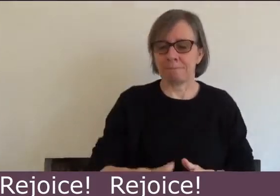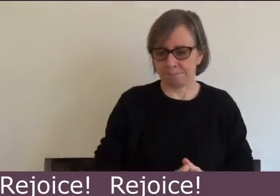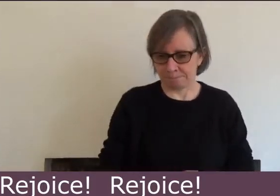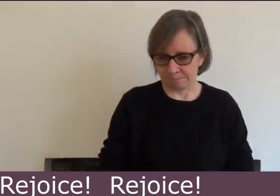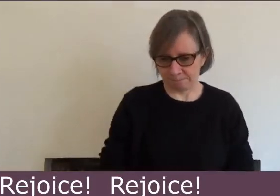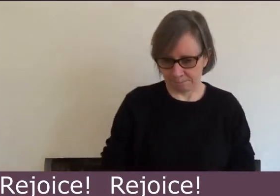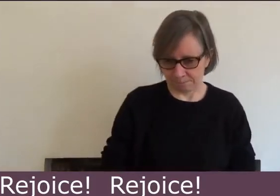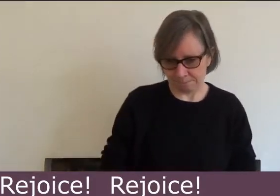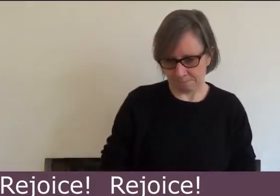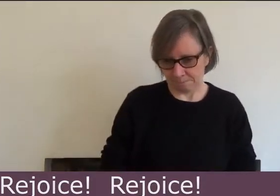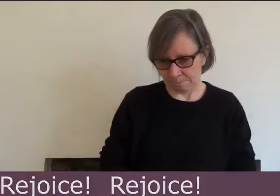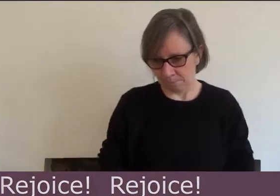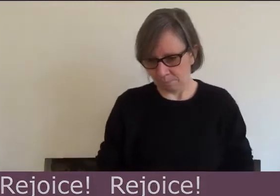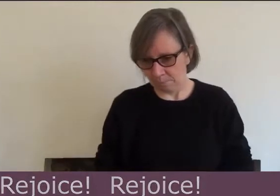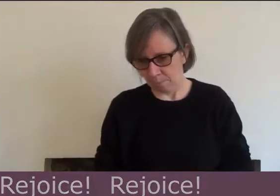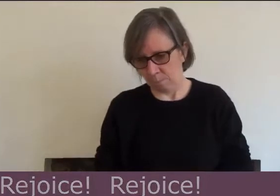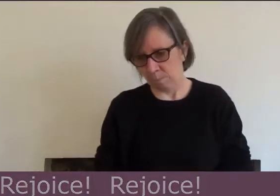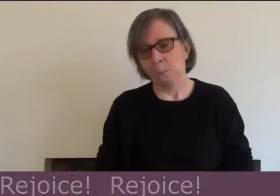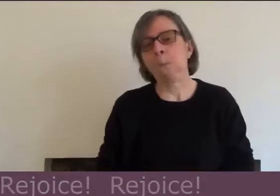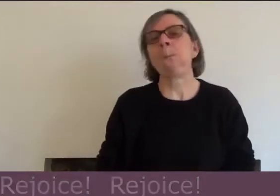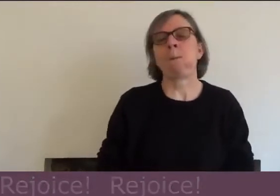Bethlehem.